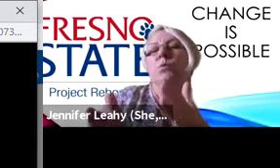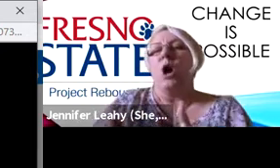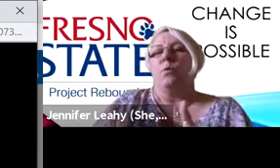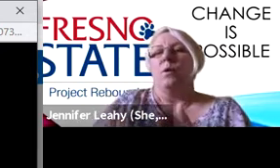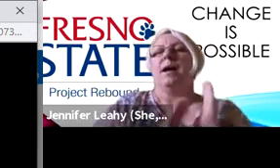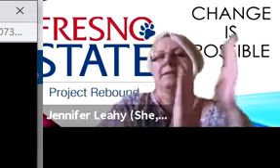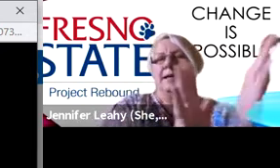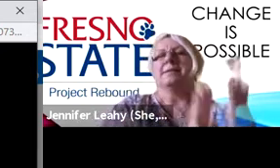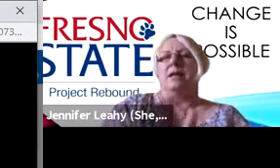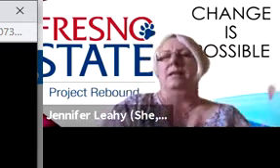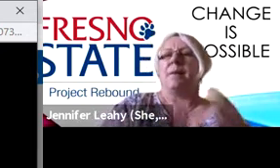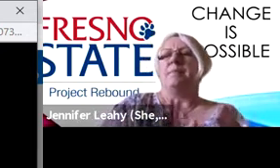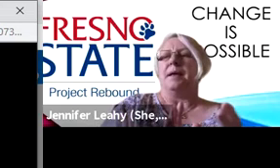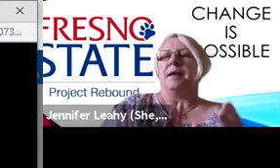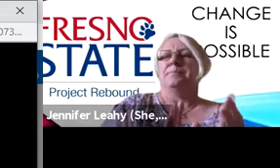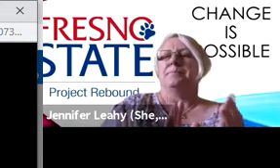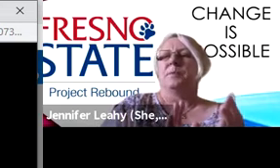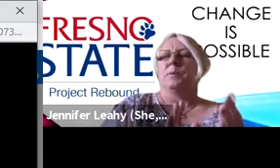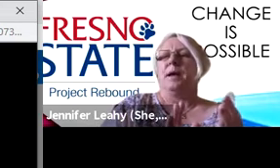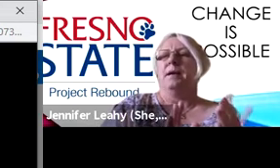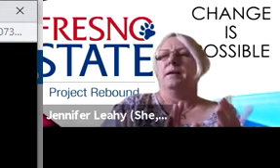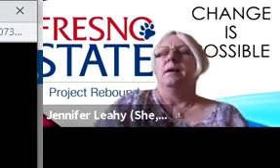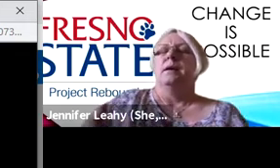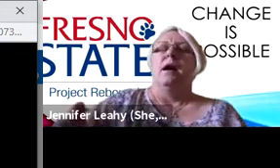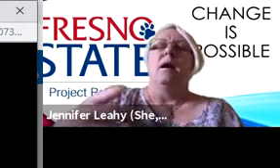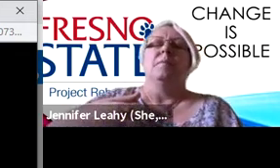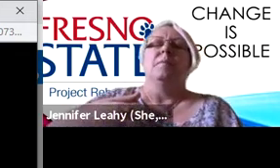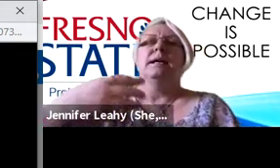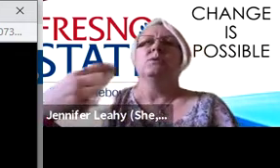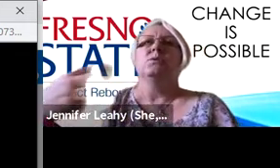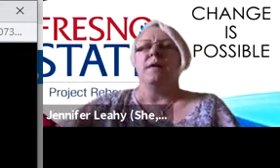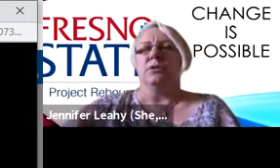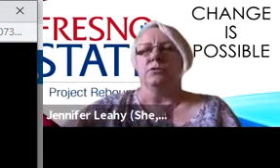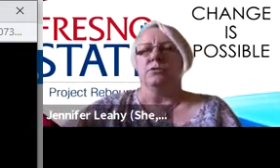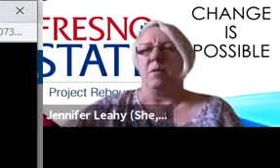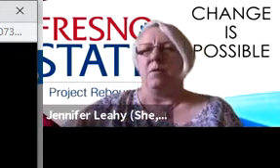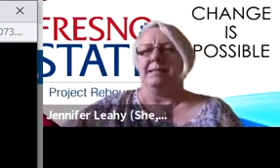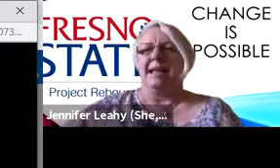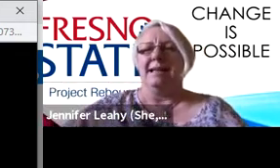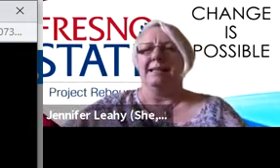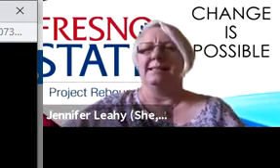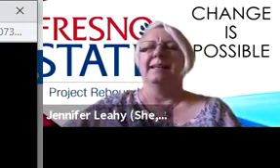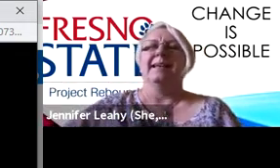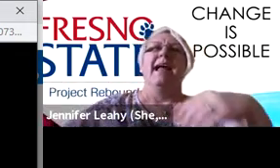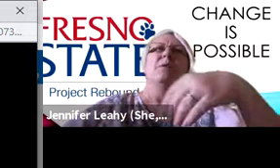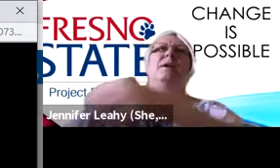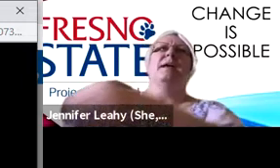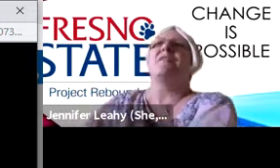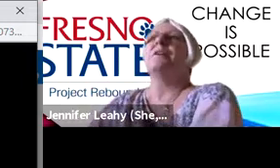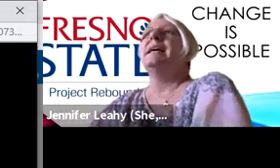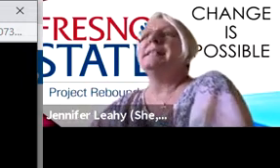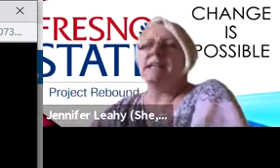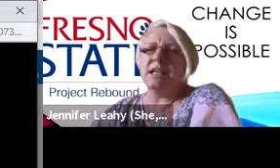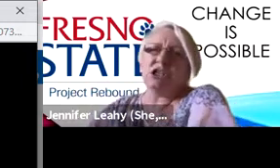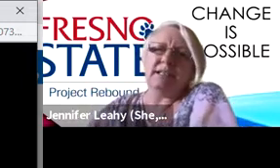won't know unless they're in that pipeline, okay? Because we have learned from our mistakes, and we